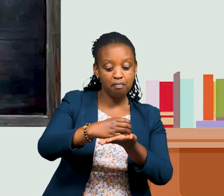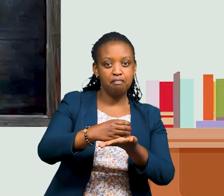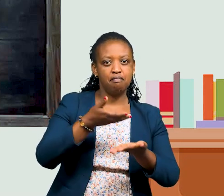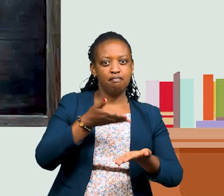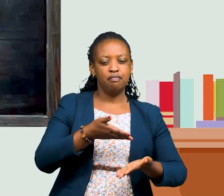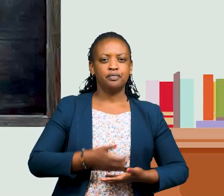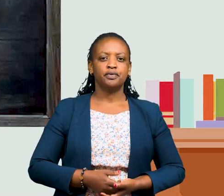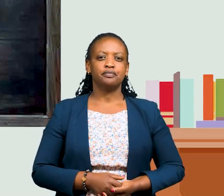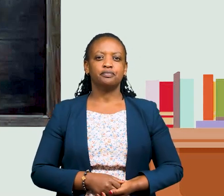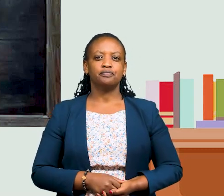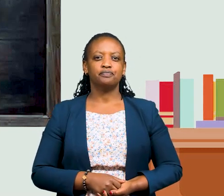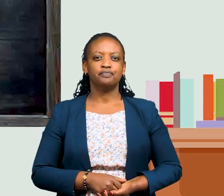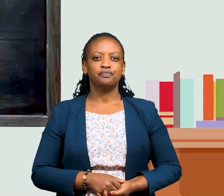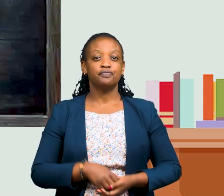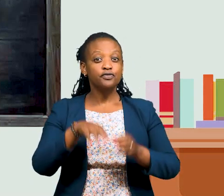cup.